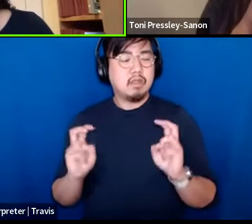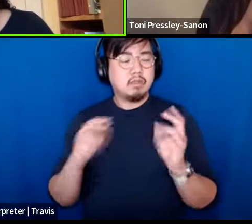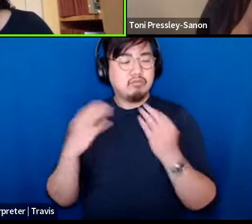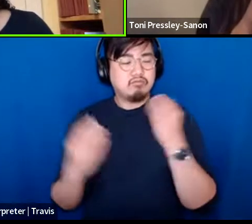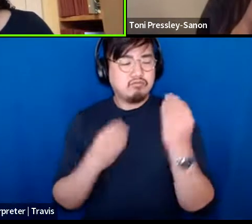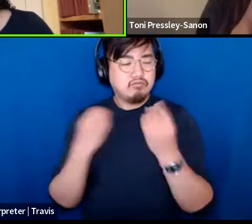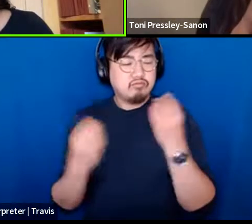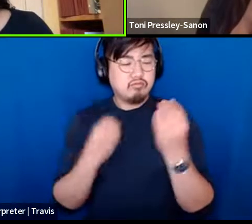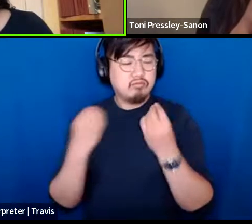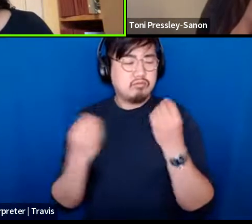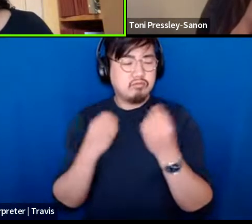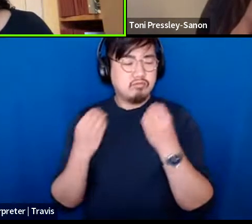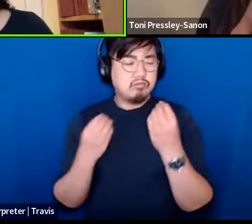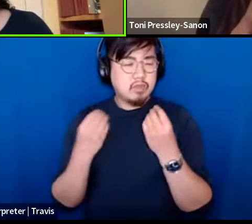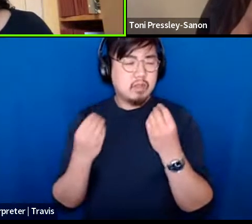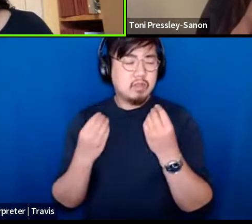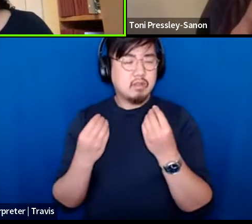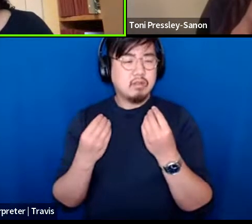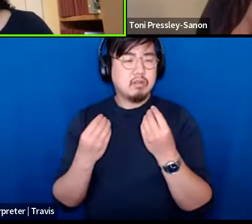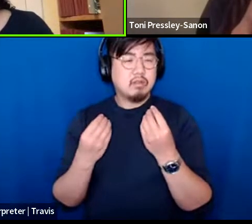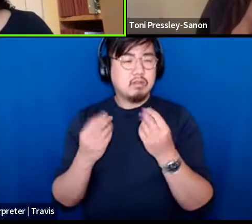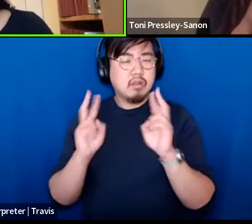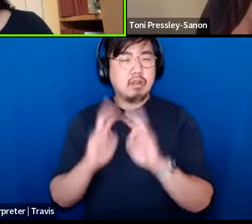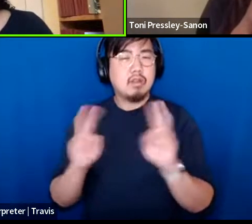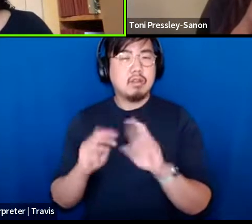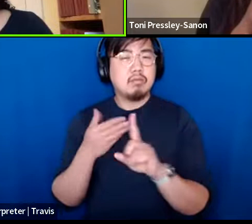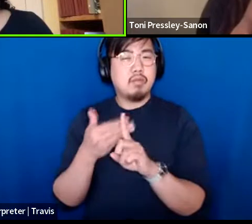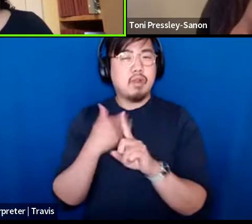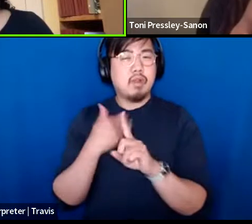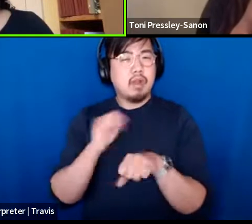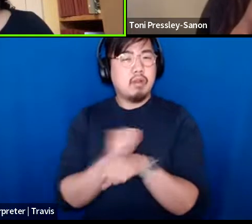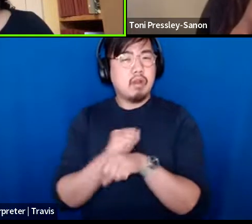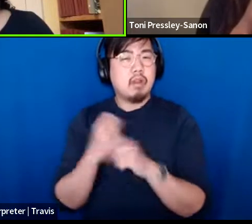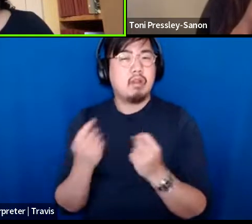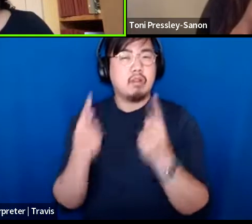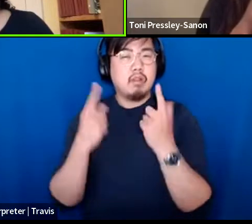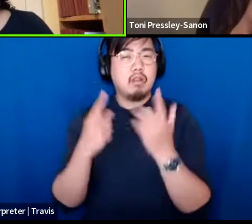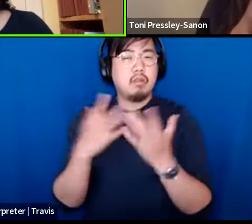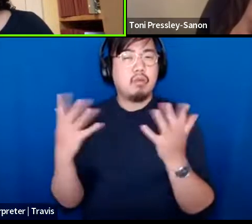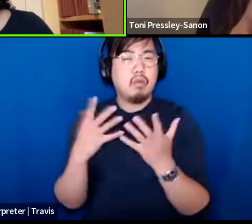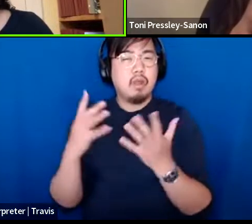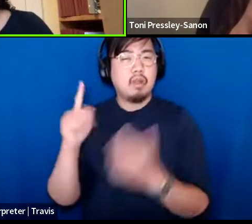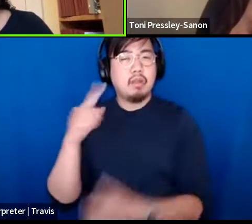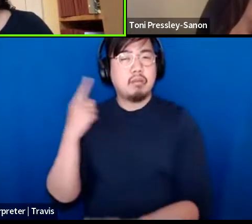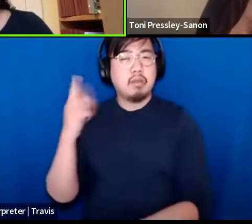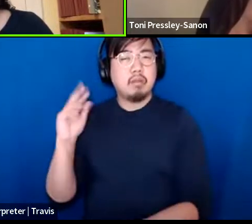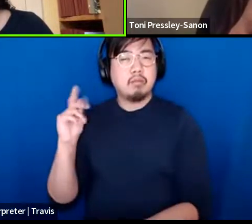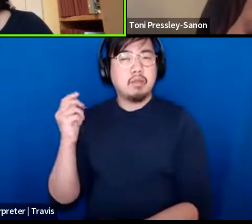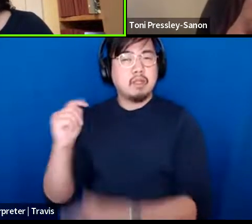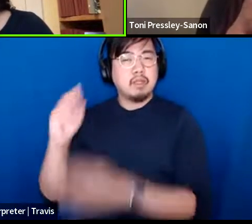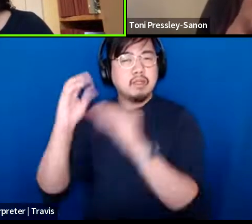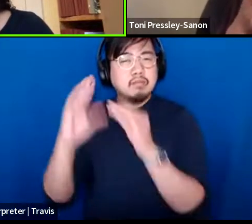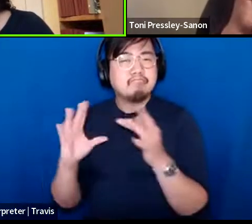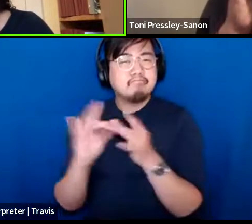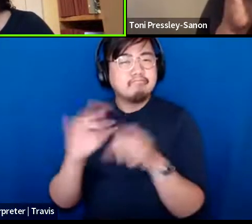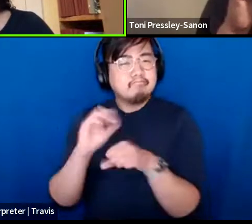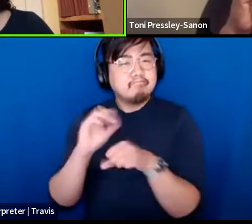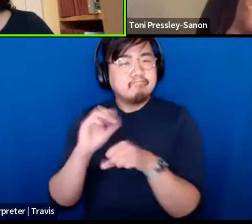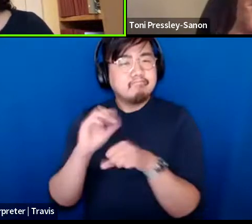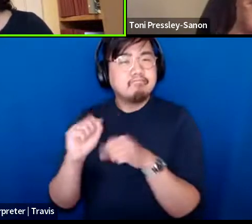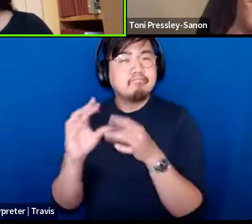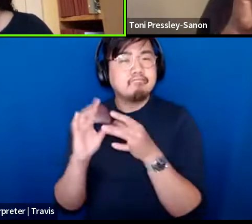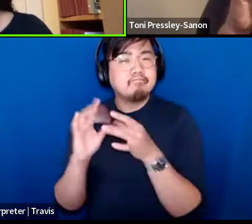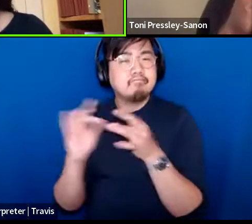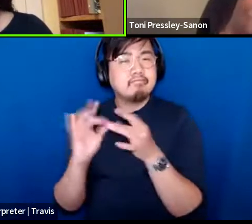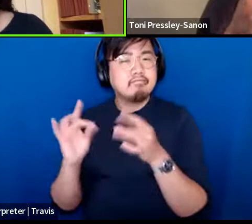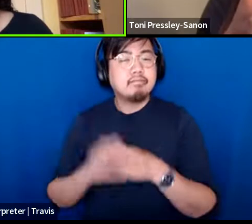to read, it wasn't an intellectual conversation, that it really was a depth of practice. And it mattered to